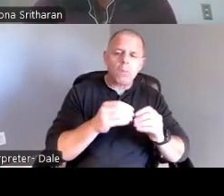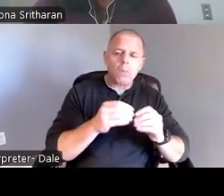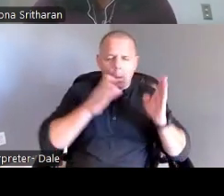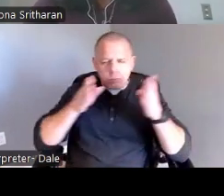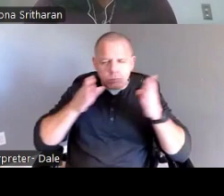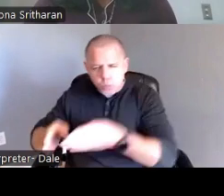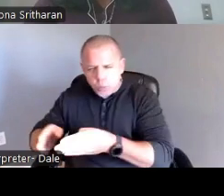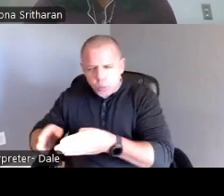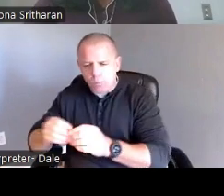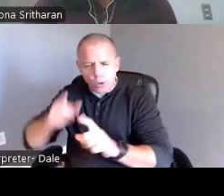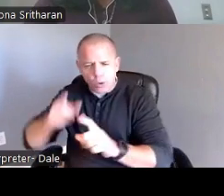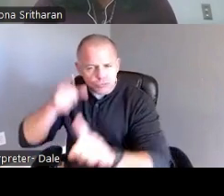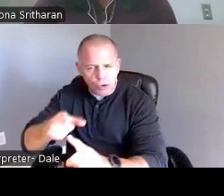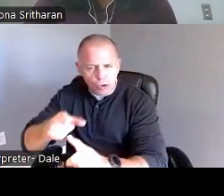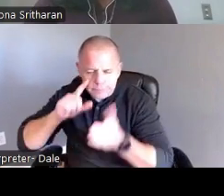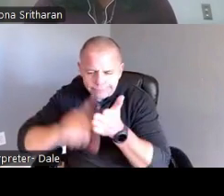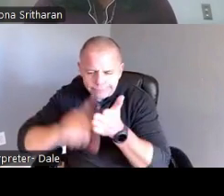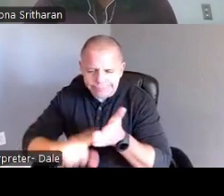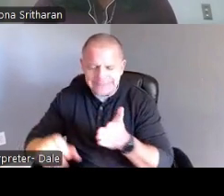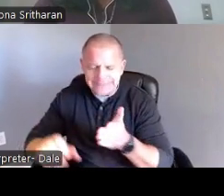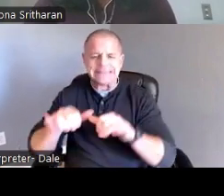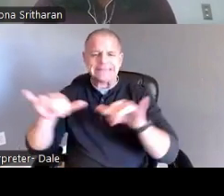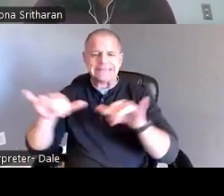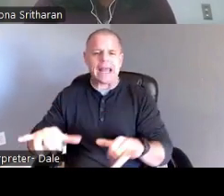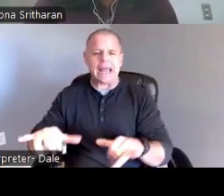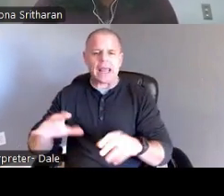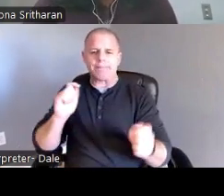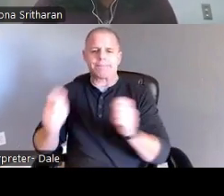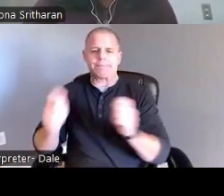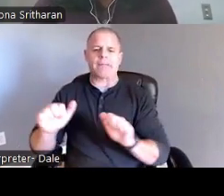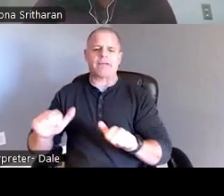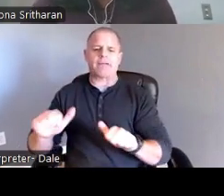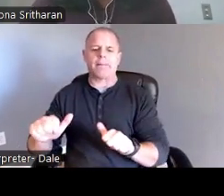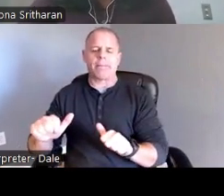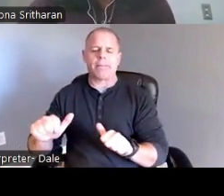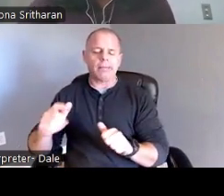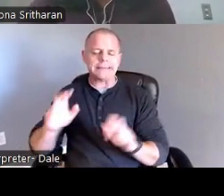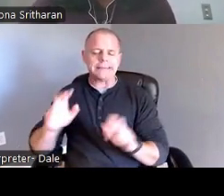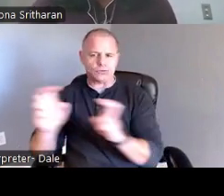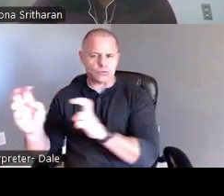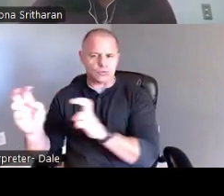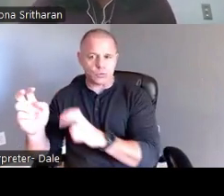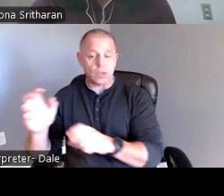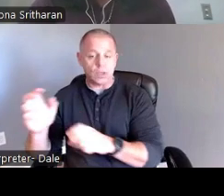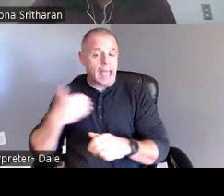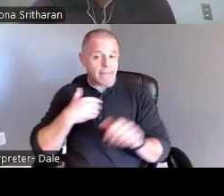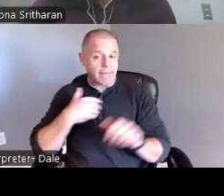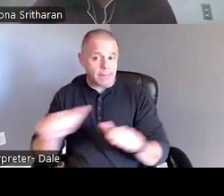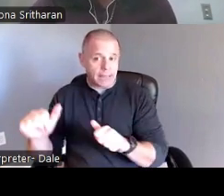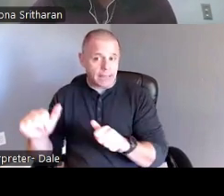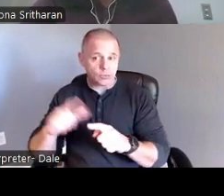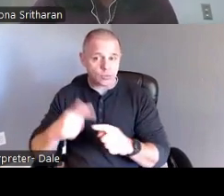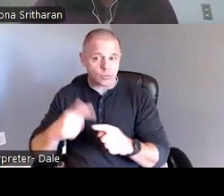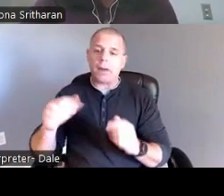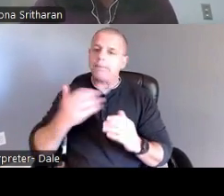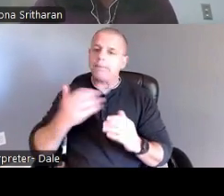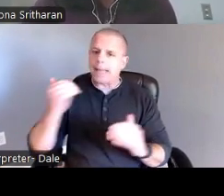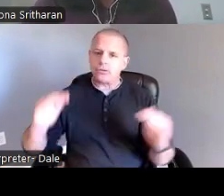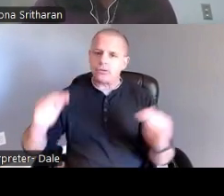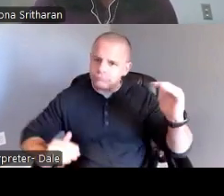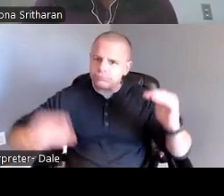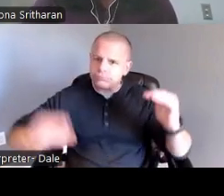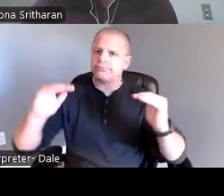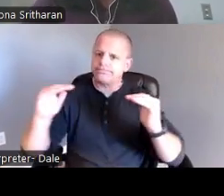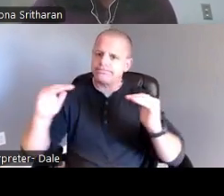investigation of systemic and modifiable factors, which has the potential to advance equity by addressing the